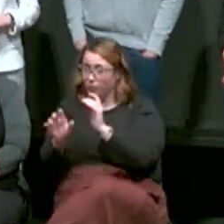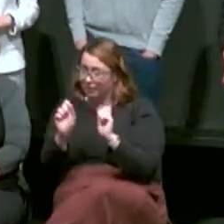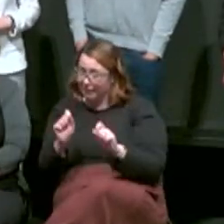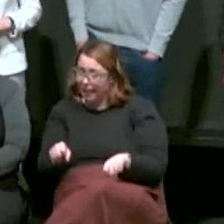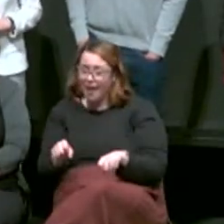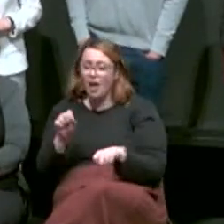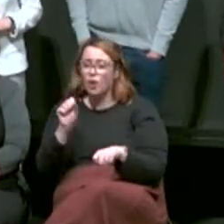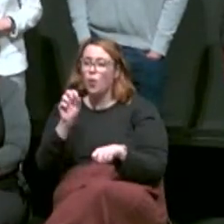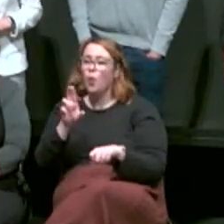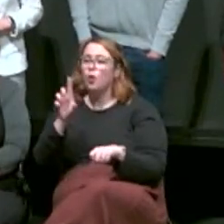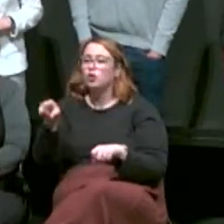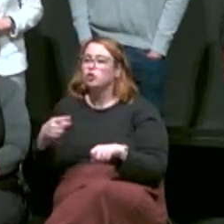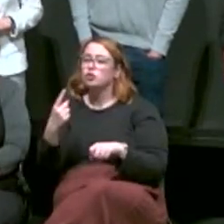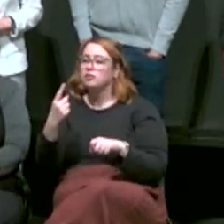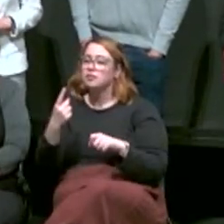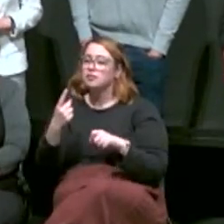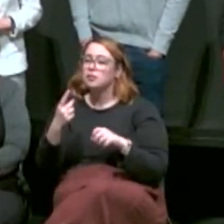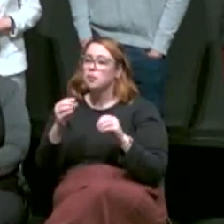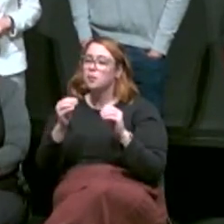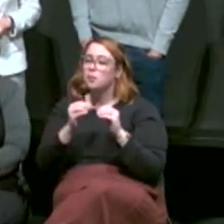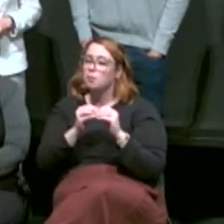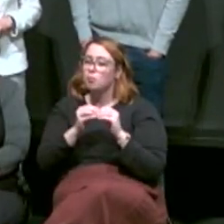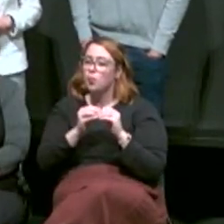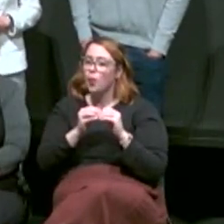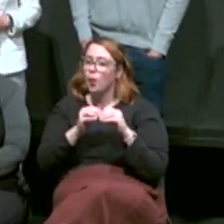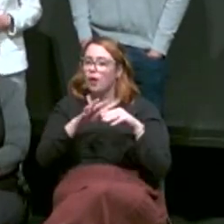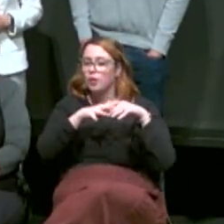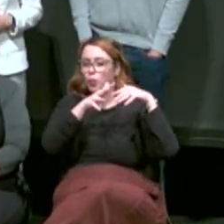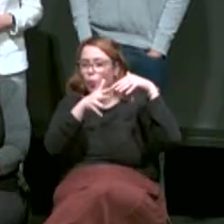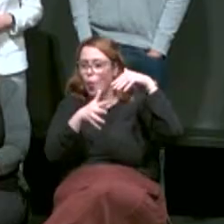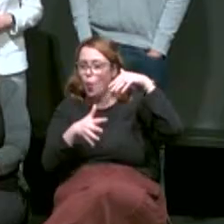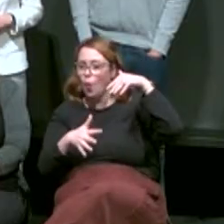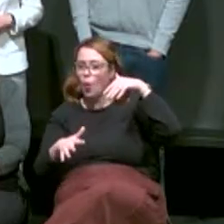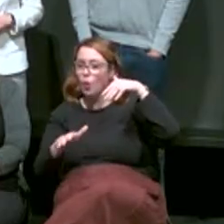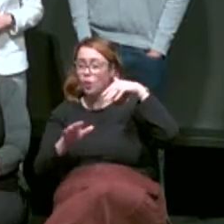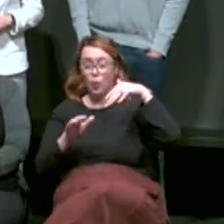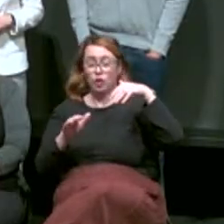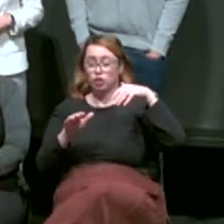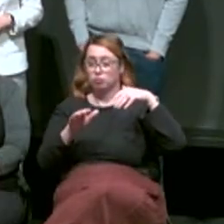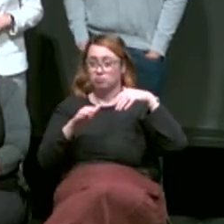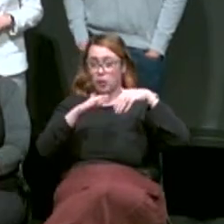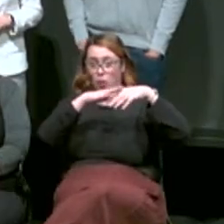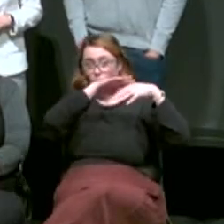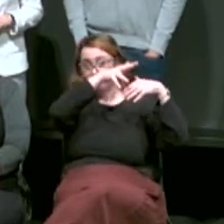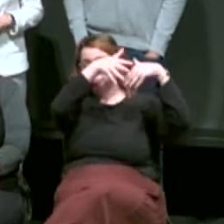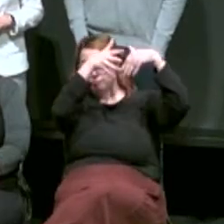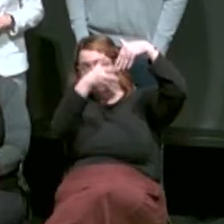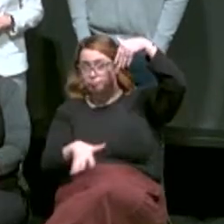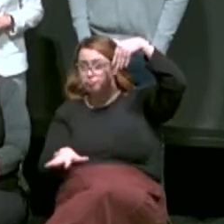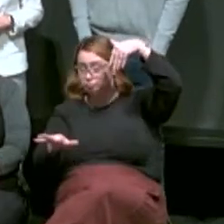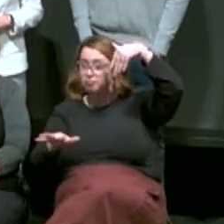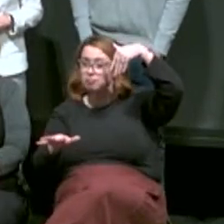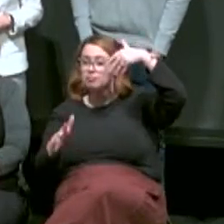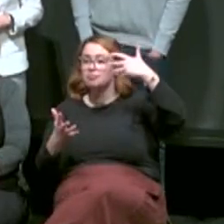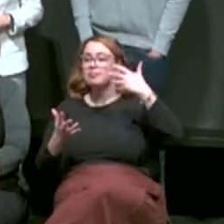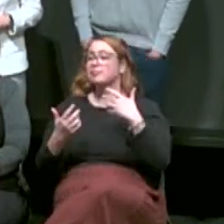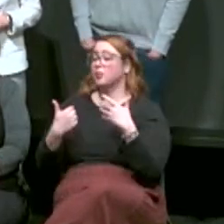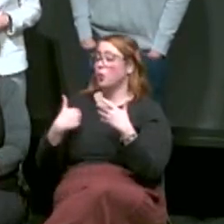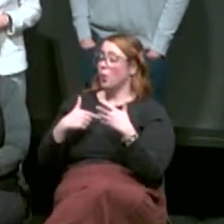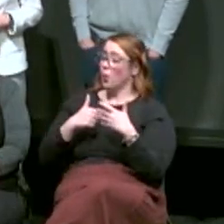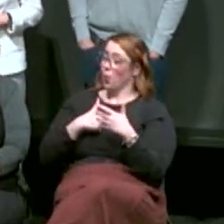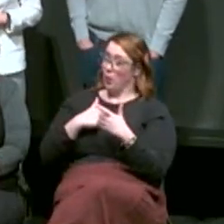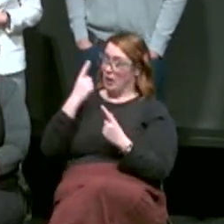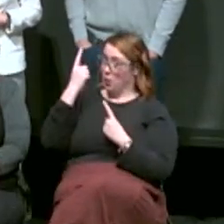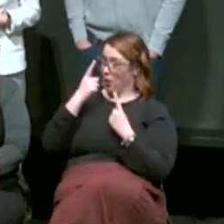a kayak, or is it going to be more of a rolling falls, or is it going to be like a sharp falls? Well, we are asking all those